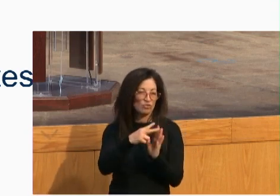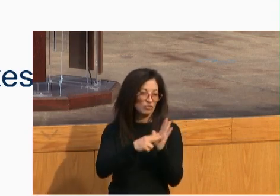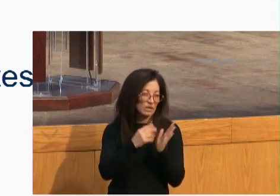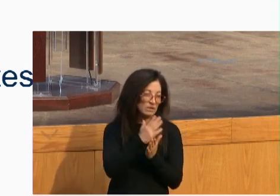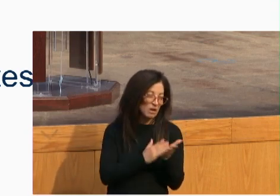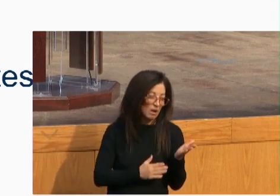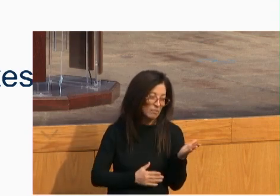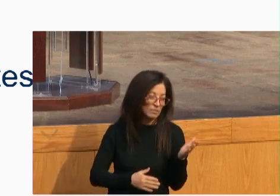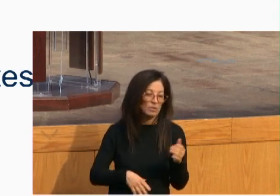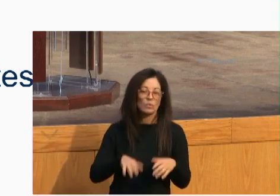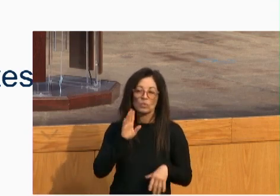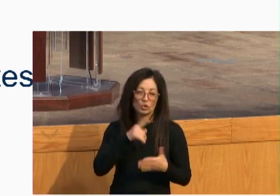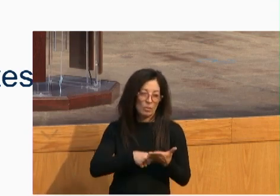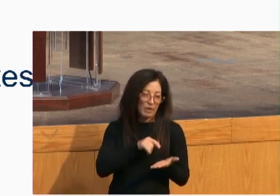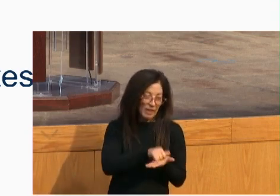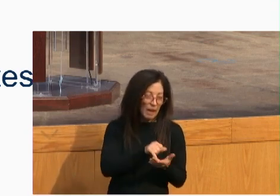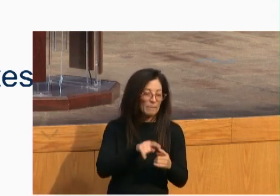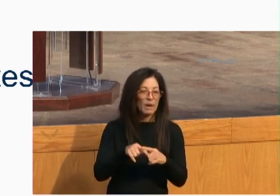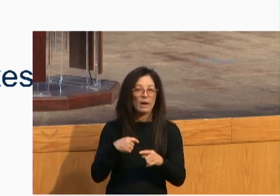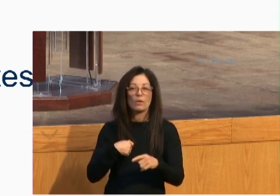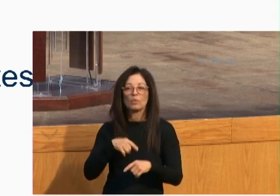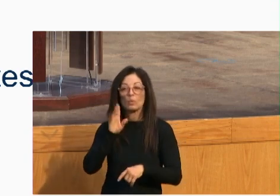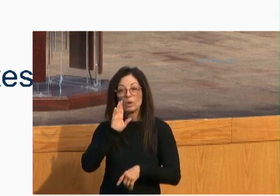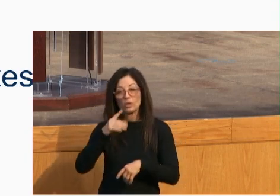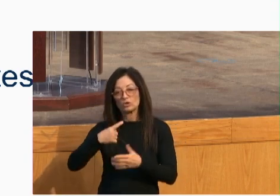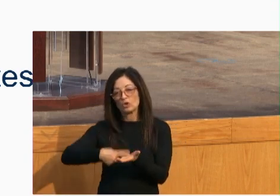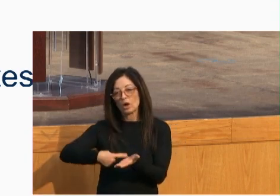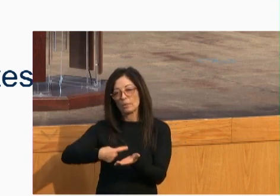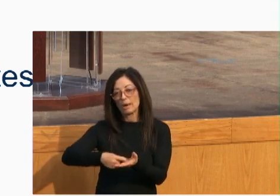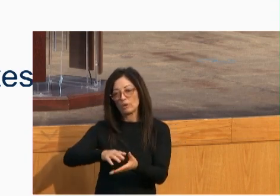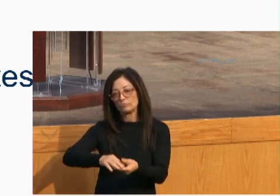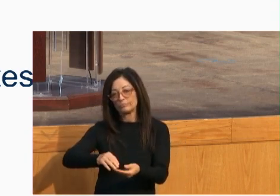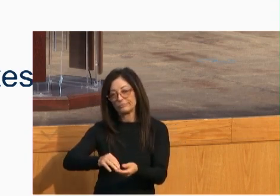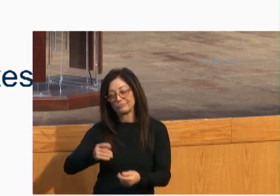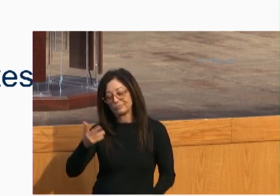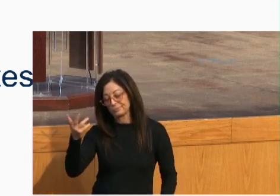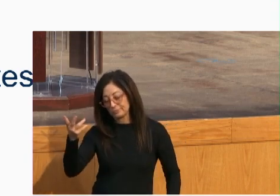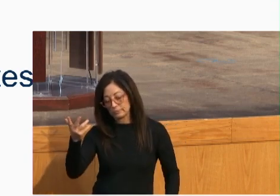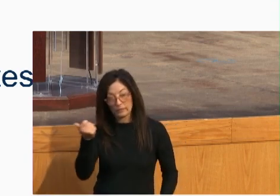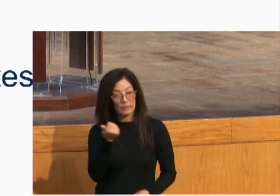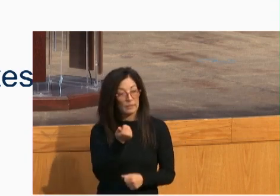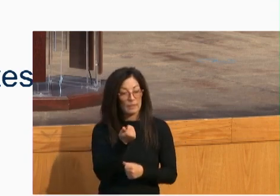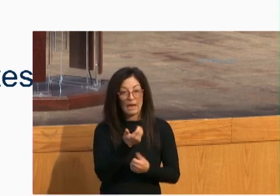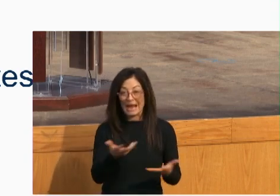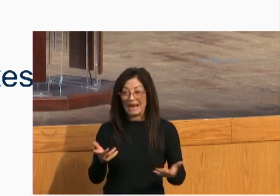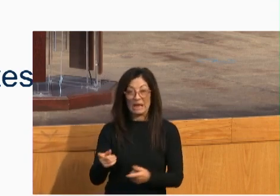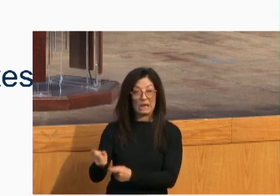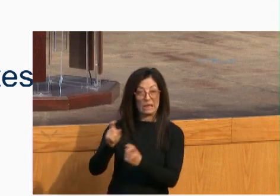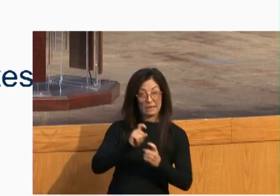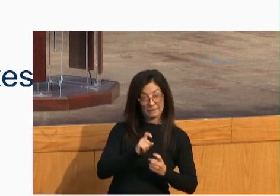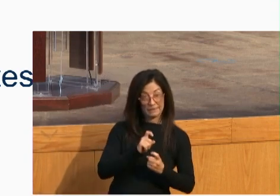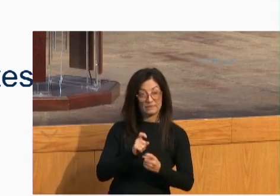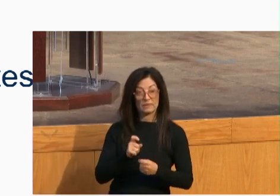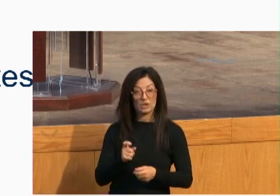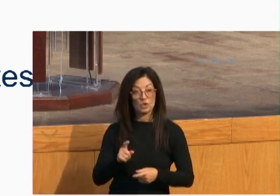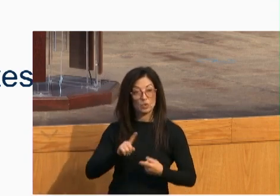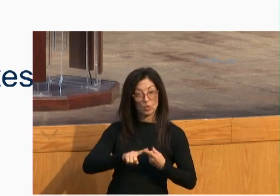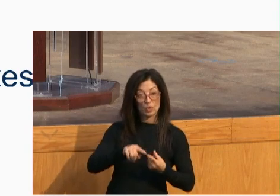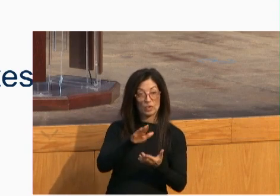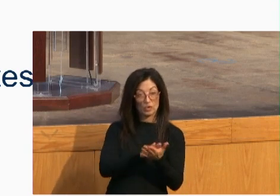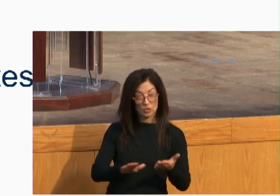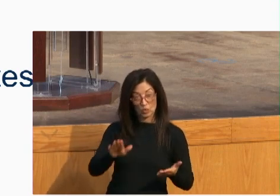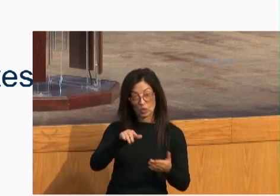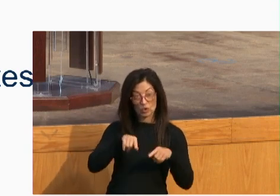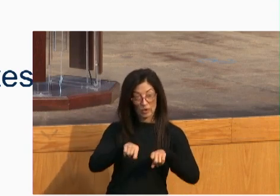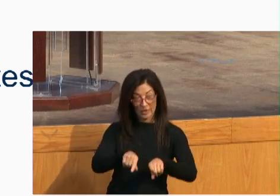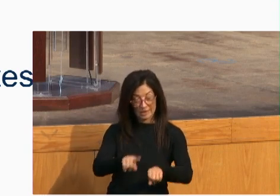going to talk about that, but I will talk about the fact that any gifts that come into the school during this campaign can support